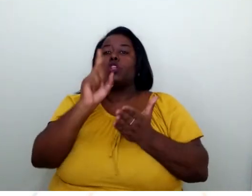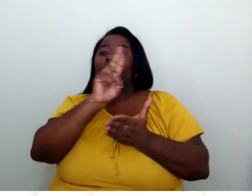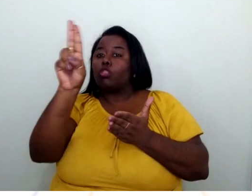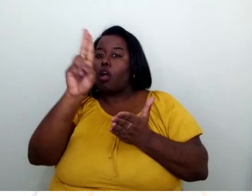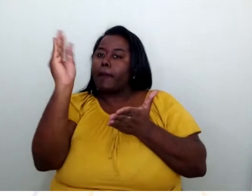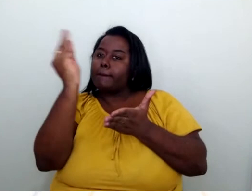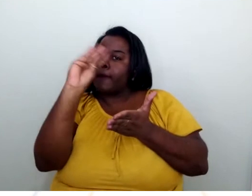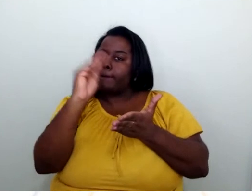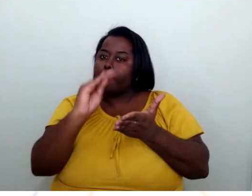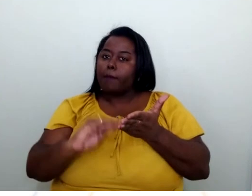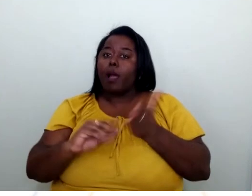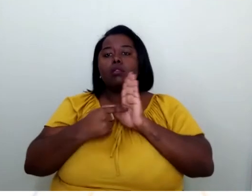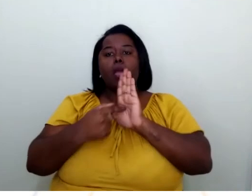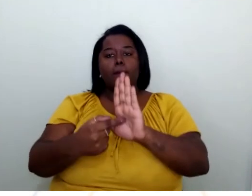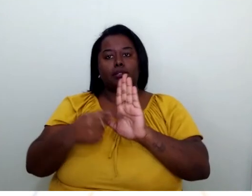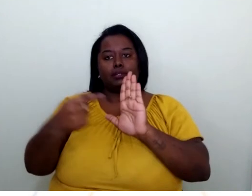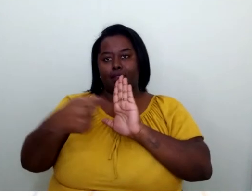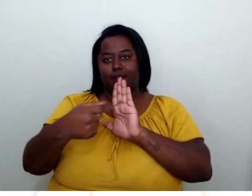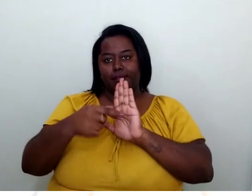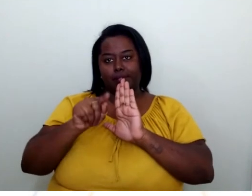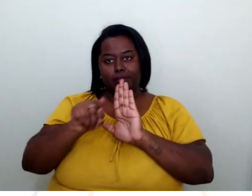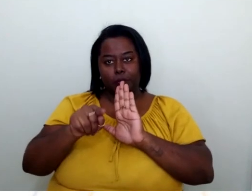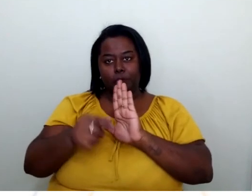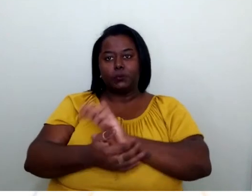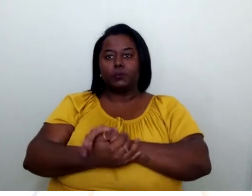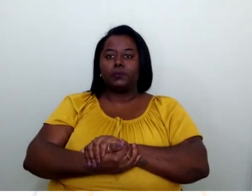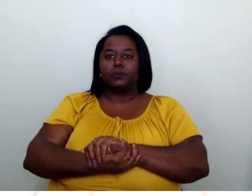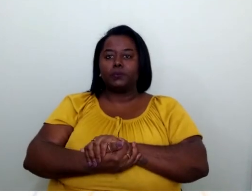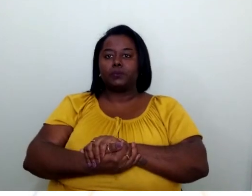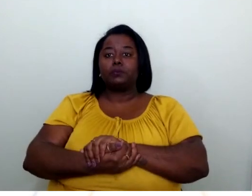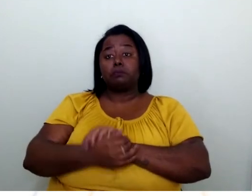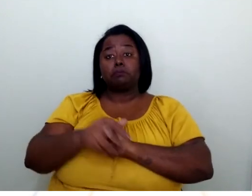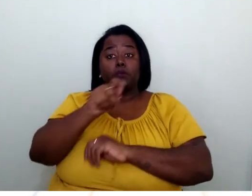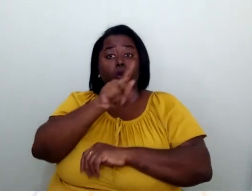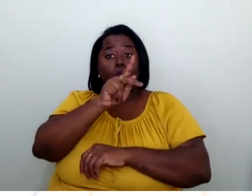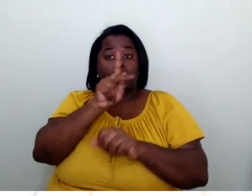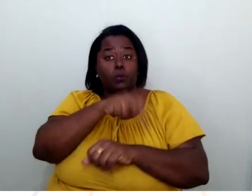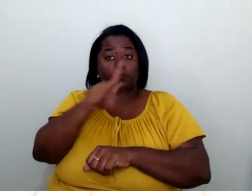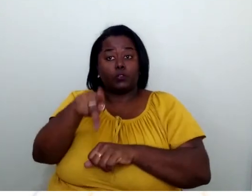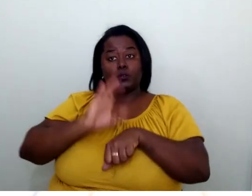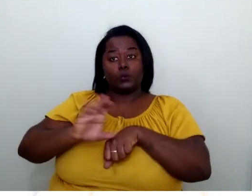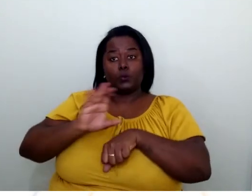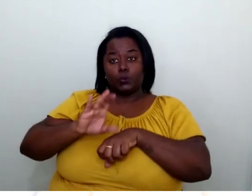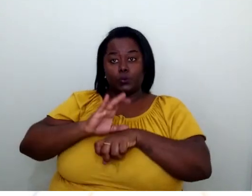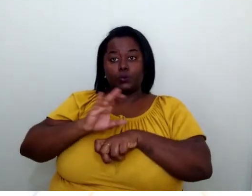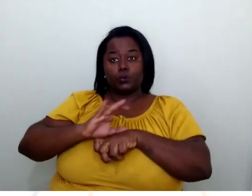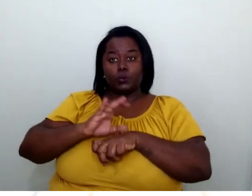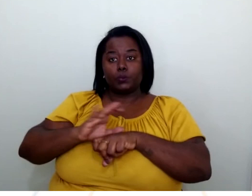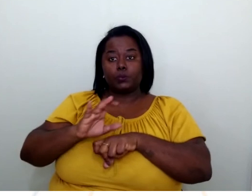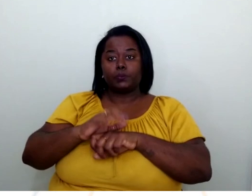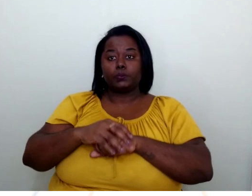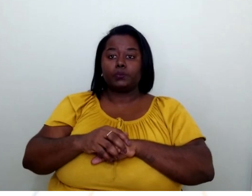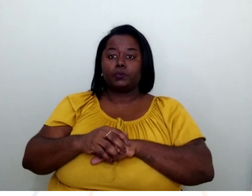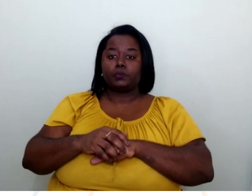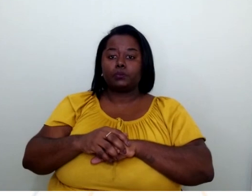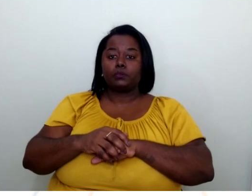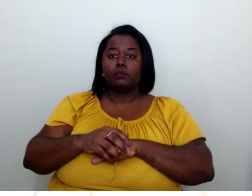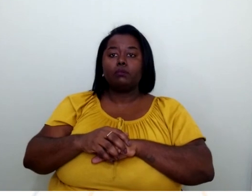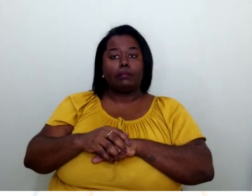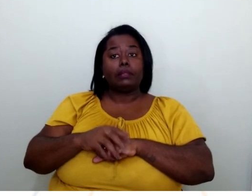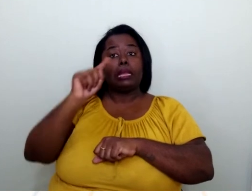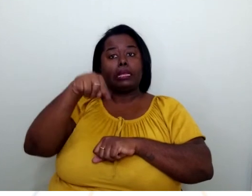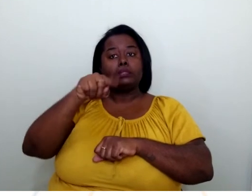them to confront different perspectives and new ways of thinking. Ideas from the students. So